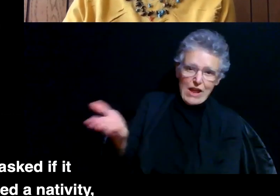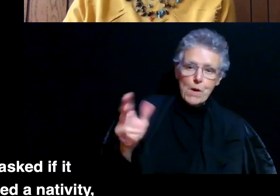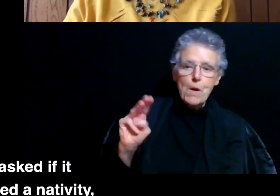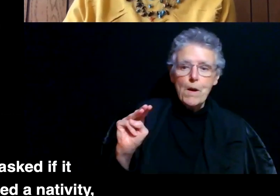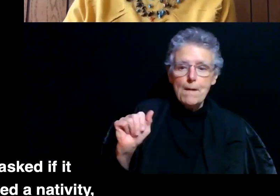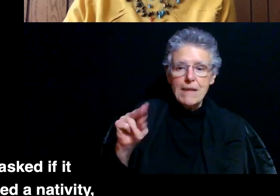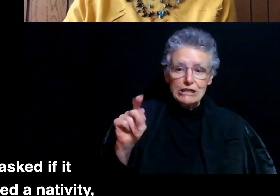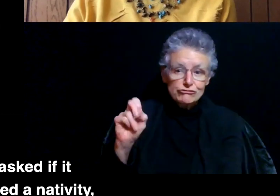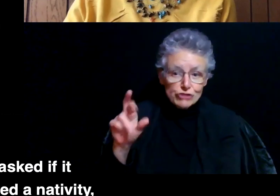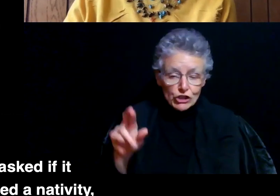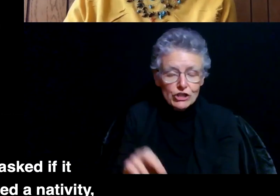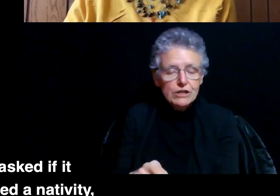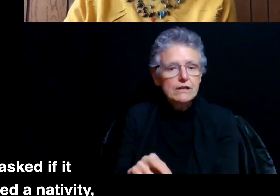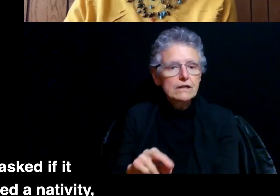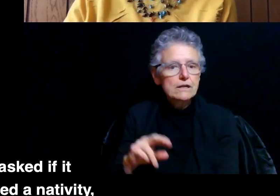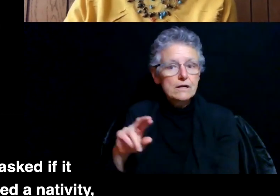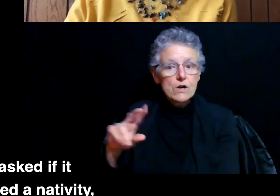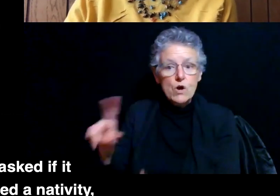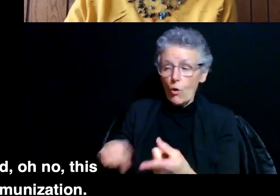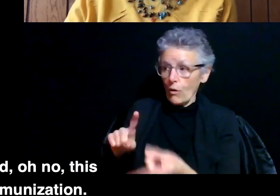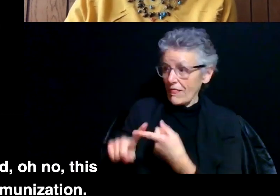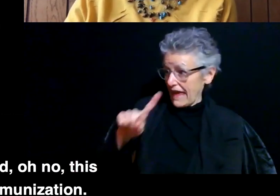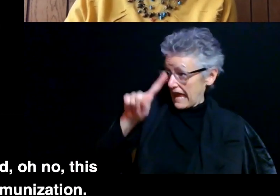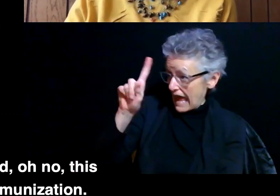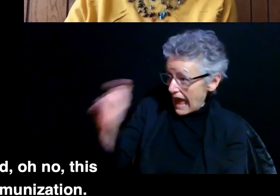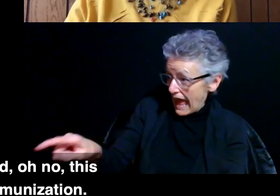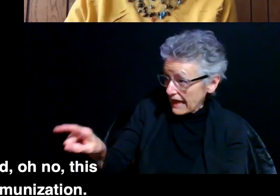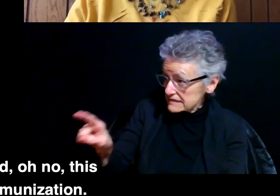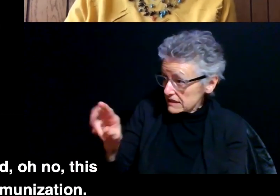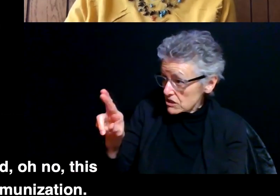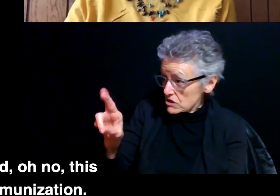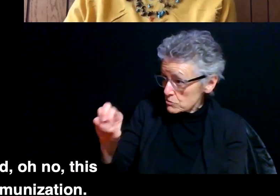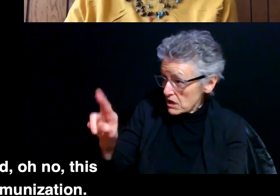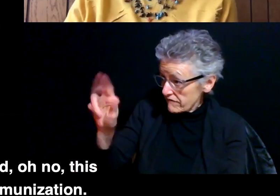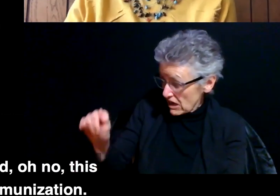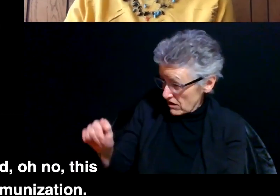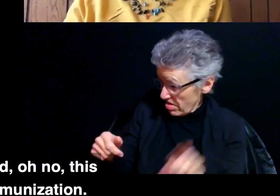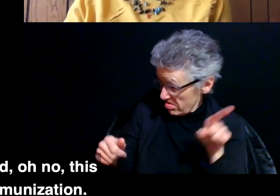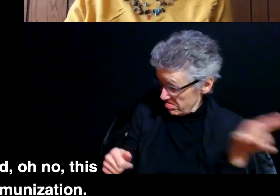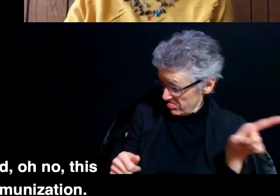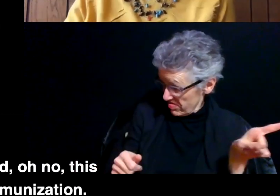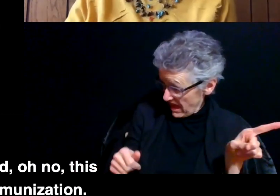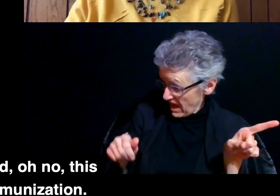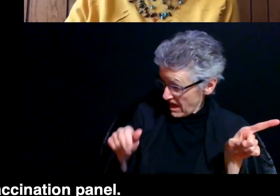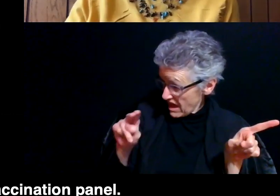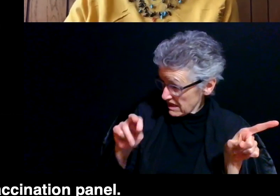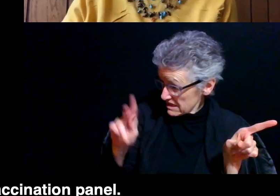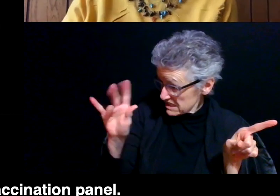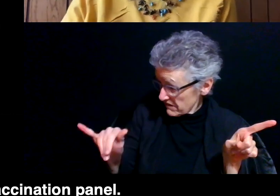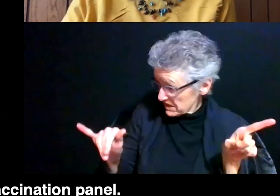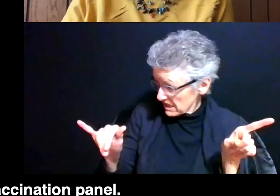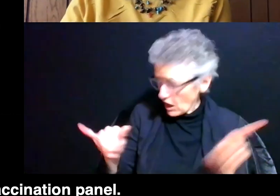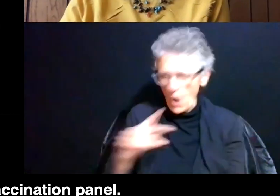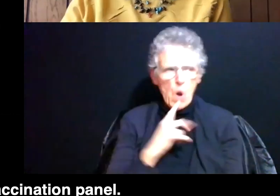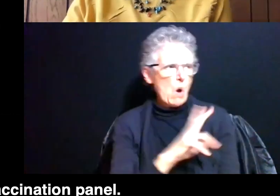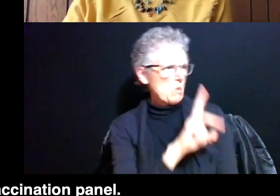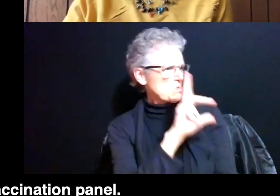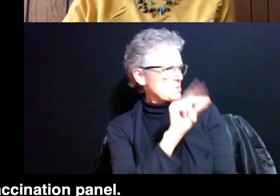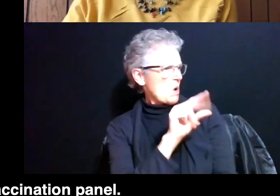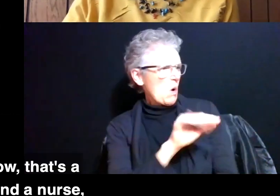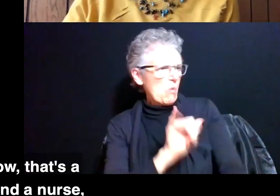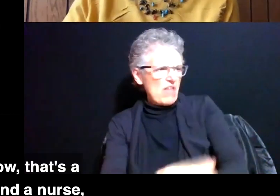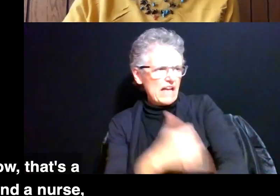When asked if it represented a nativity, Rivera said, "Oh no, this is the immunization. This is the vaccination